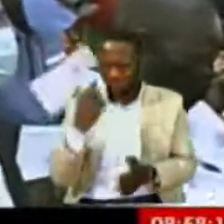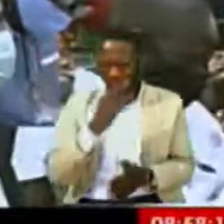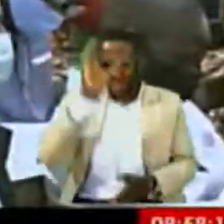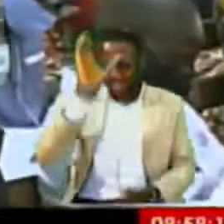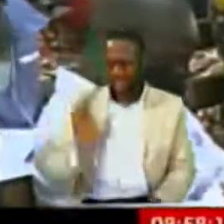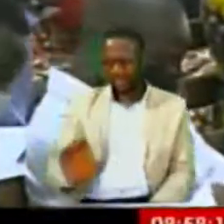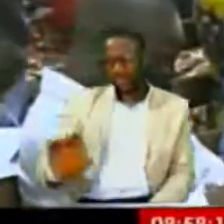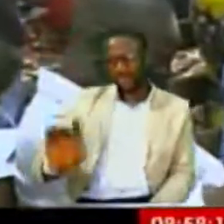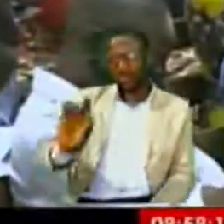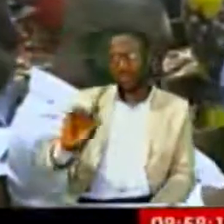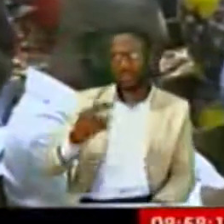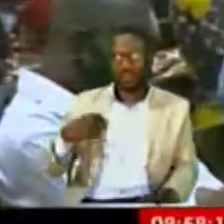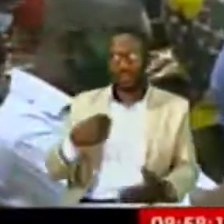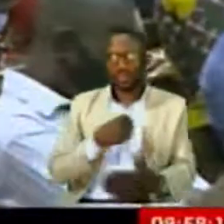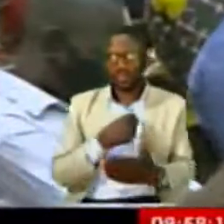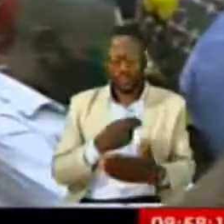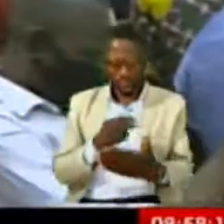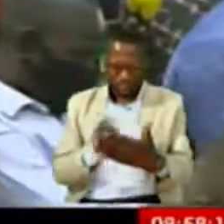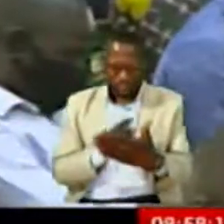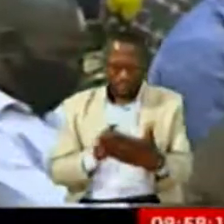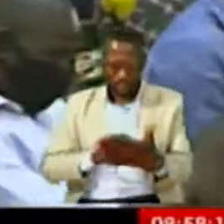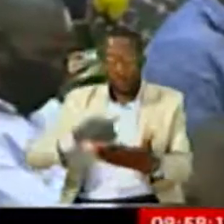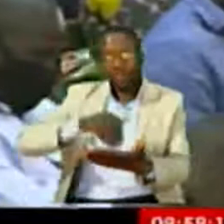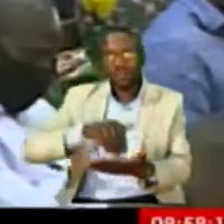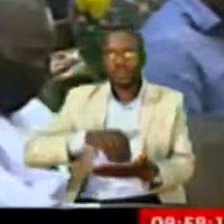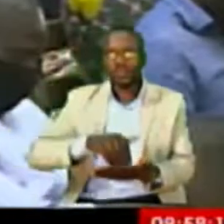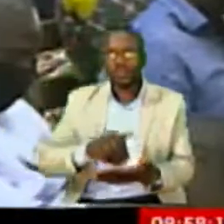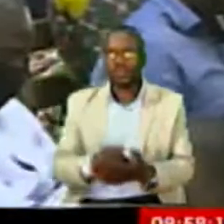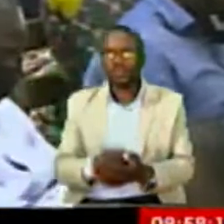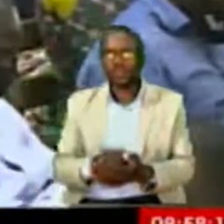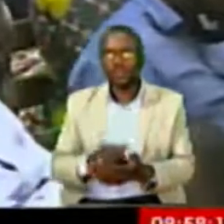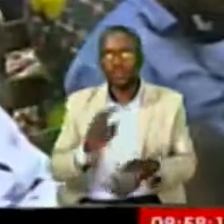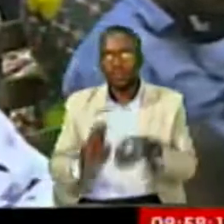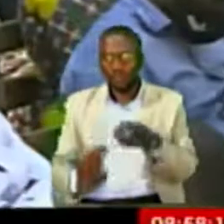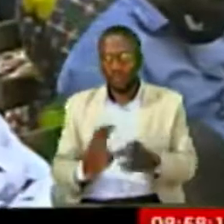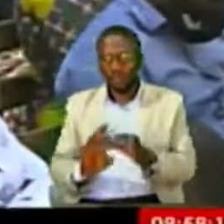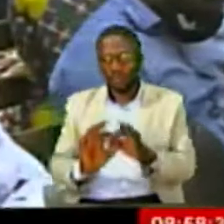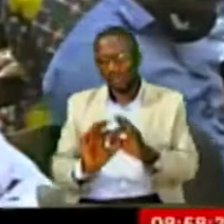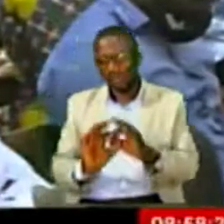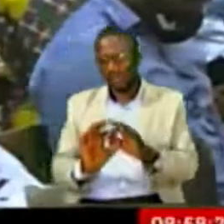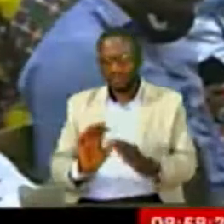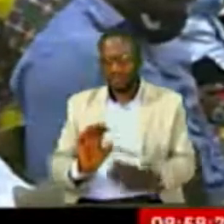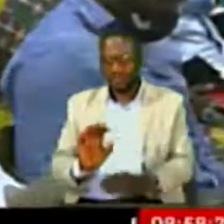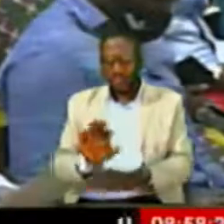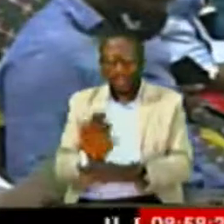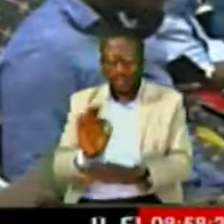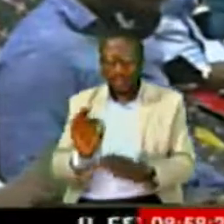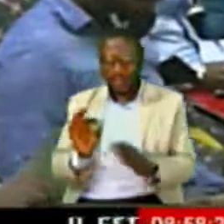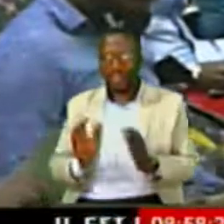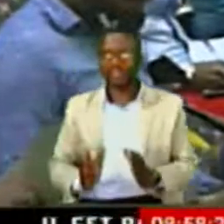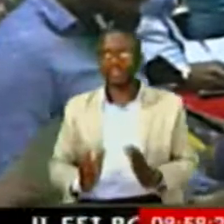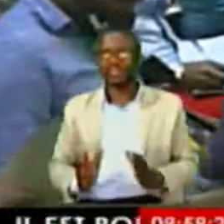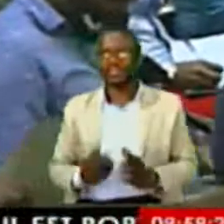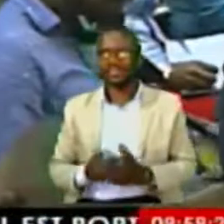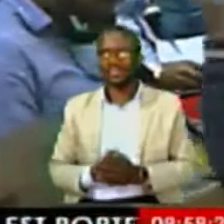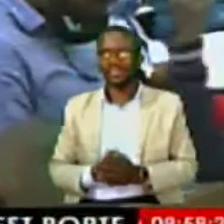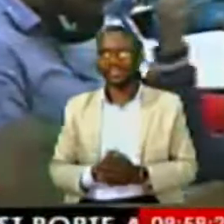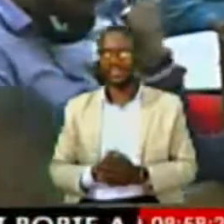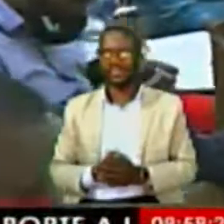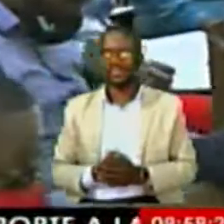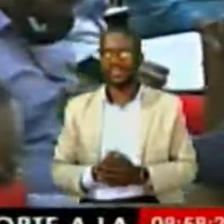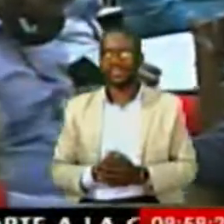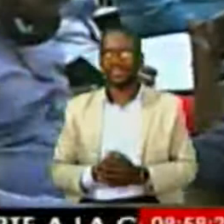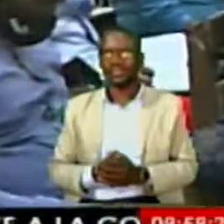Nous lisons à propos des élus. Let's read about elect. Nous sommes comment on peut engager les élus. Let's speak